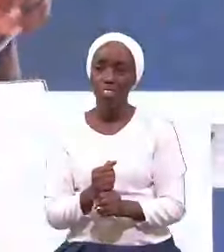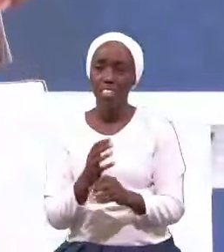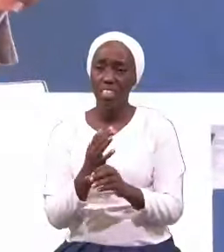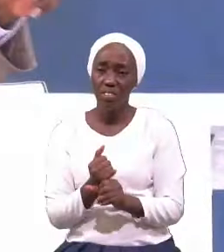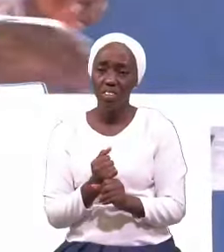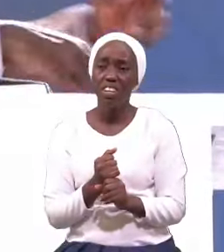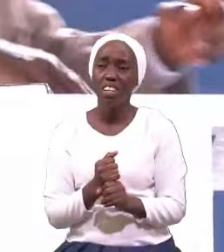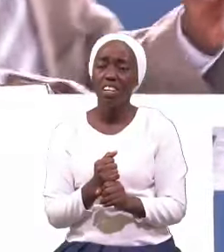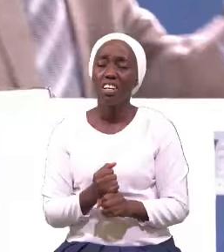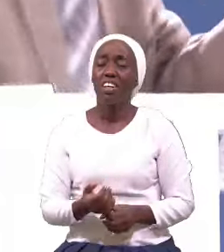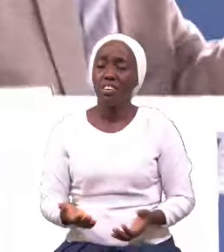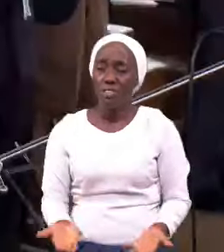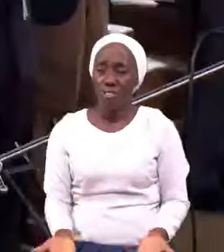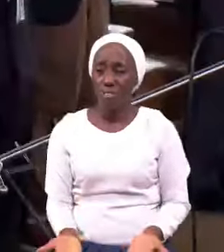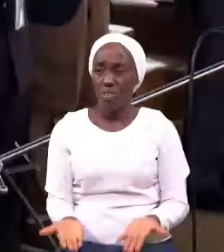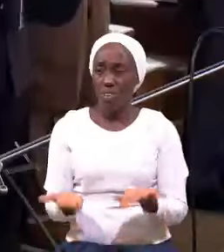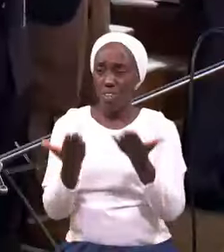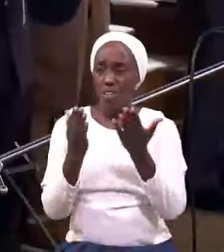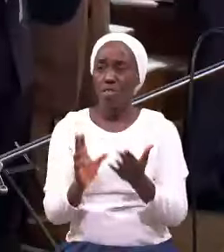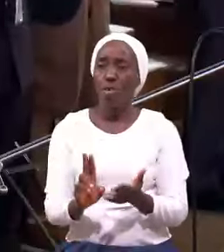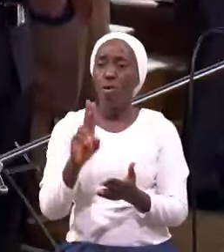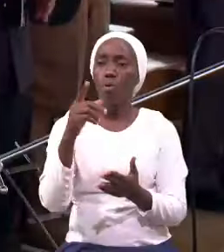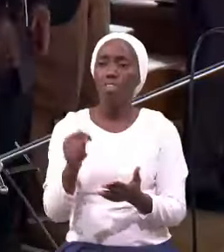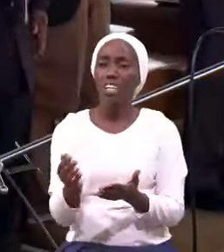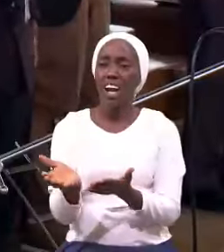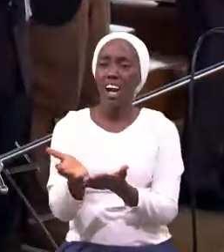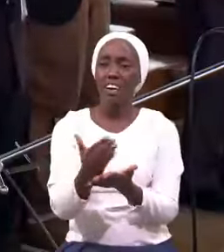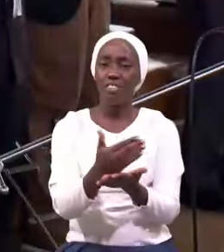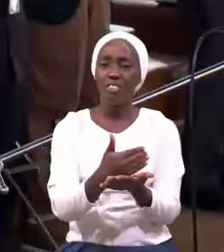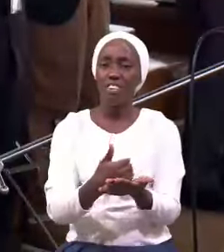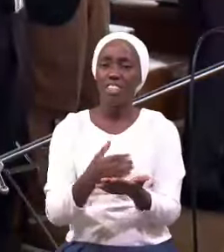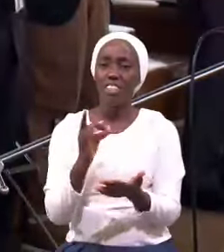Raise up their vested souls.